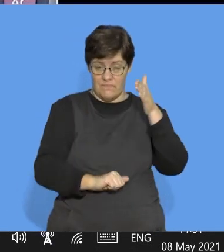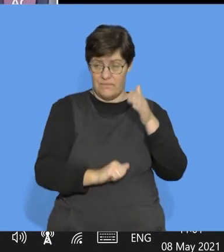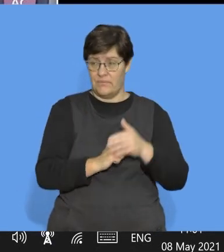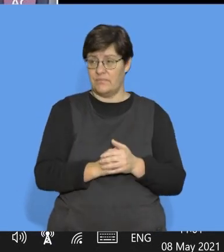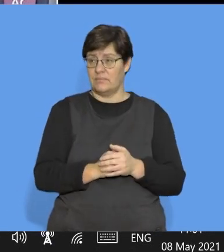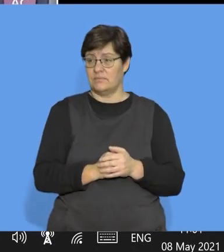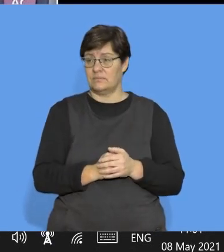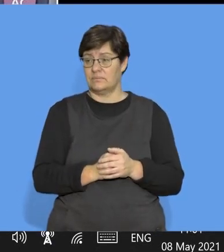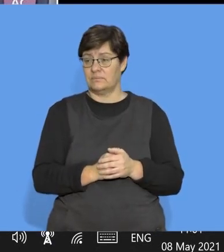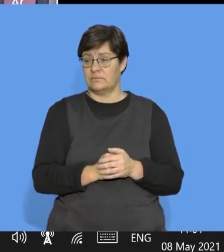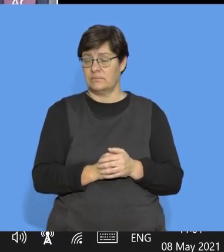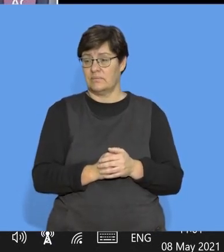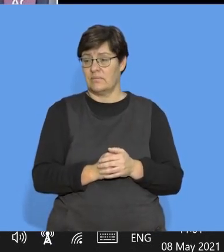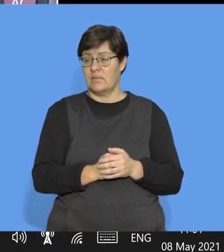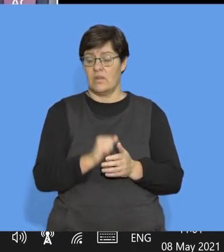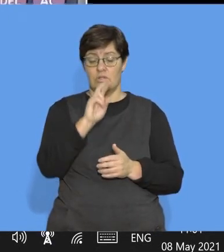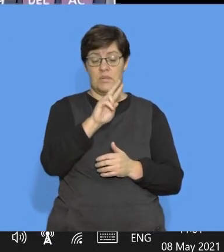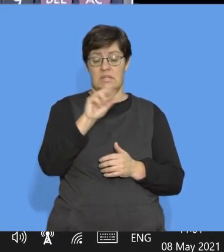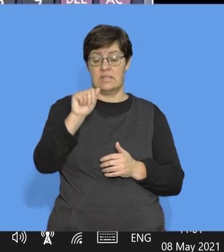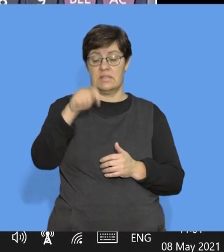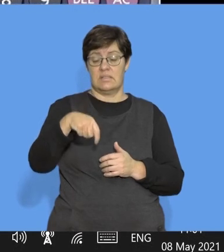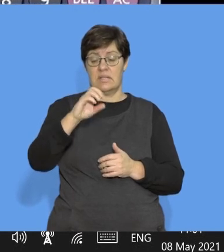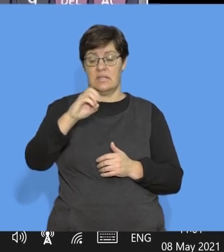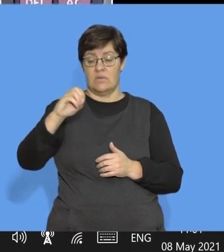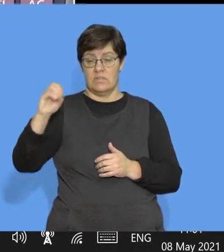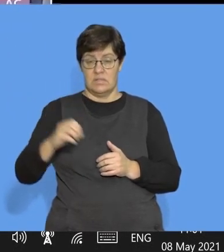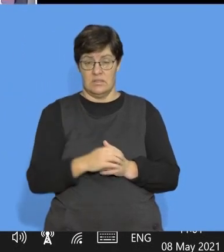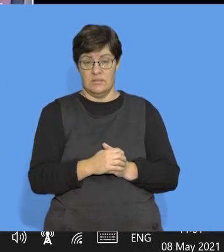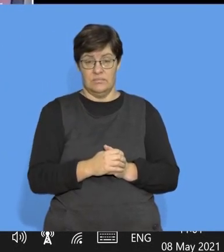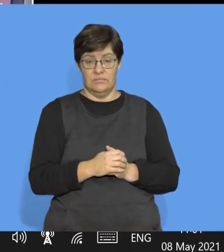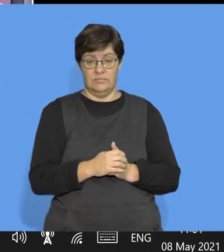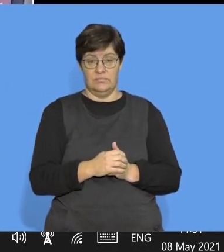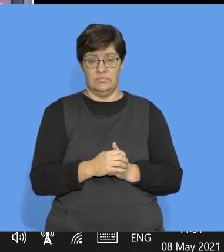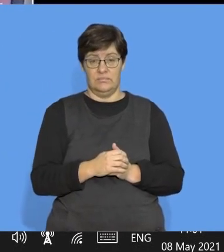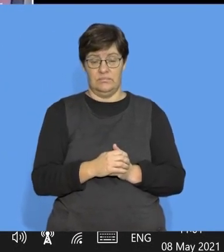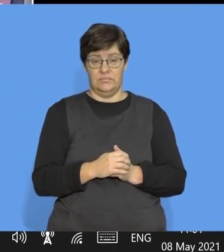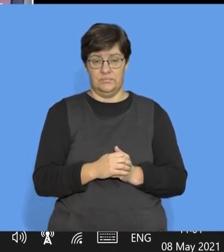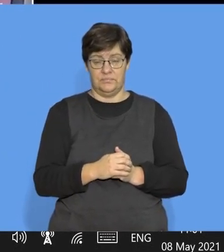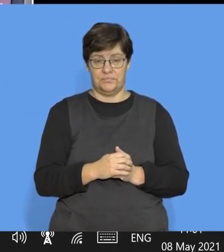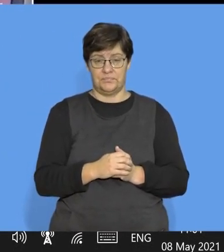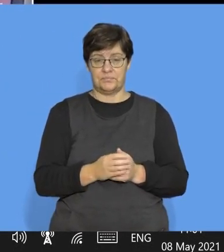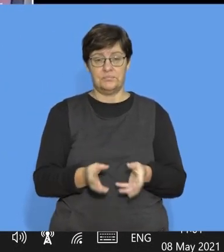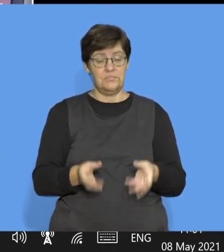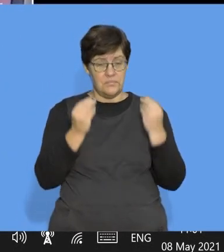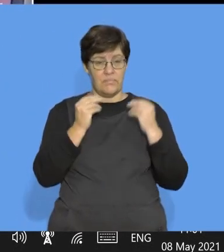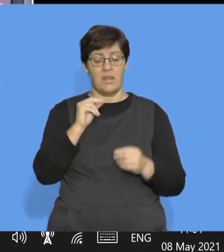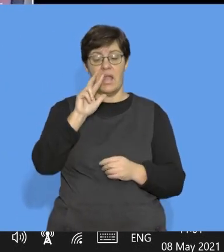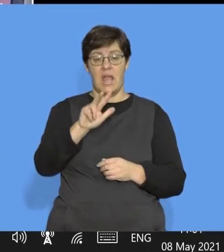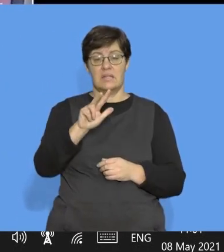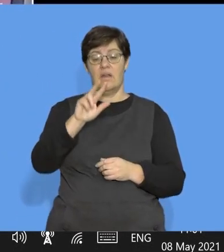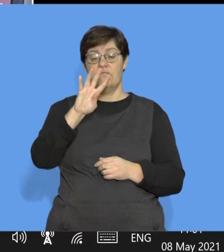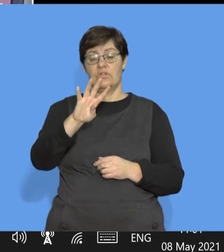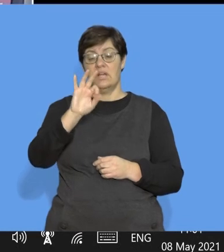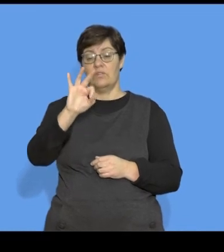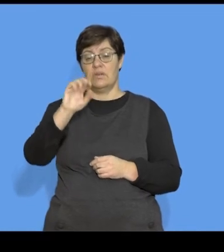869,000 minus the, what figure are we looking at? 26,000. 26,000 will give you